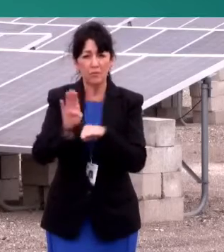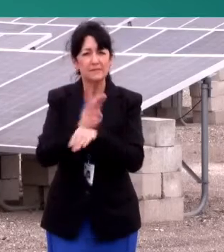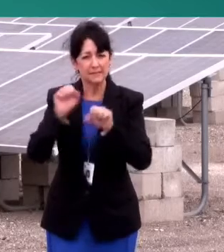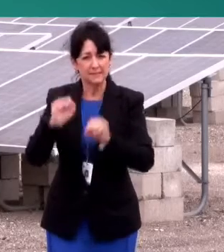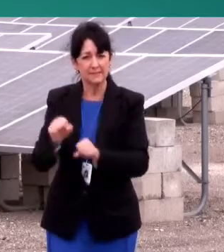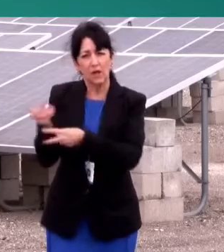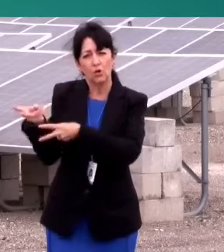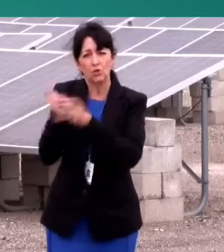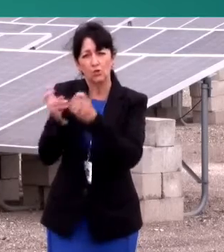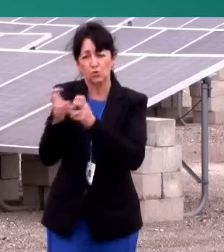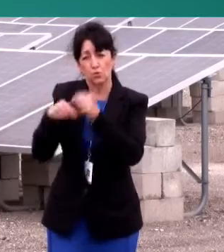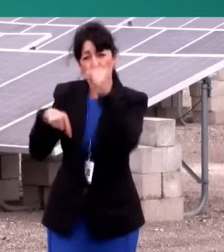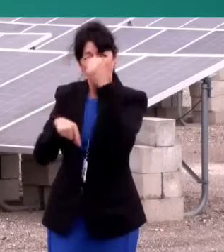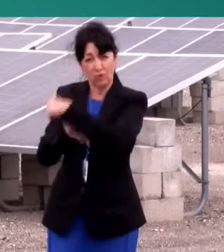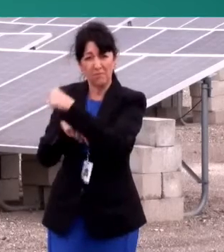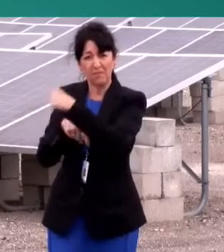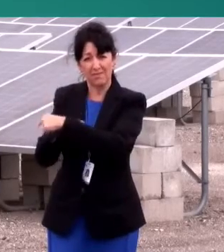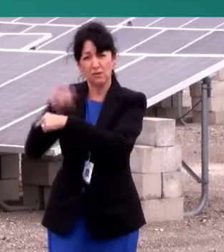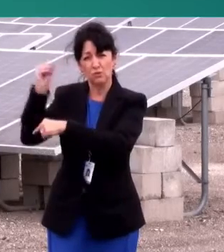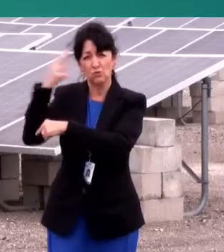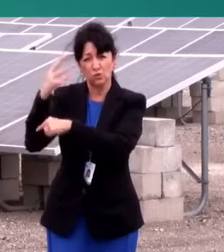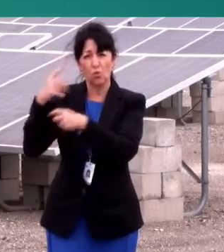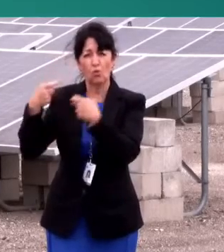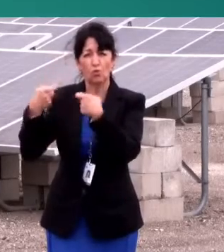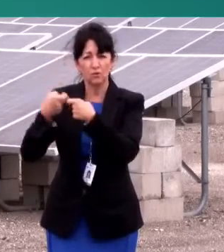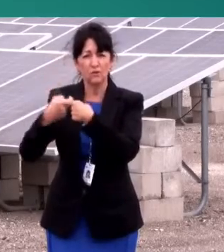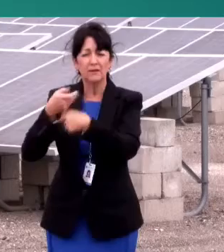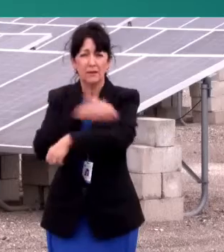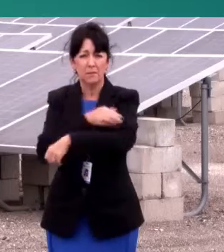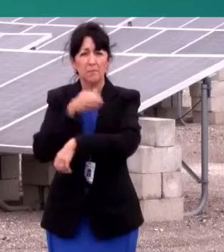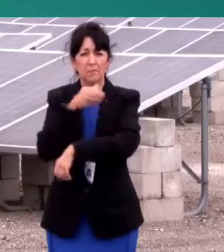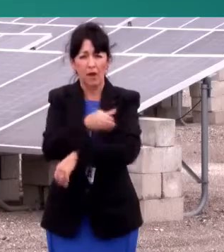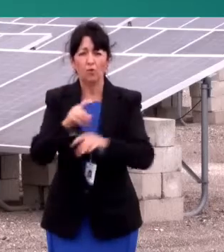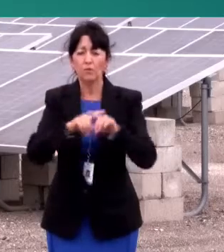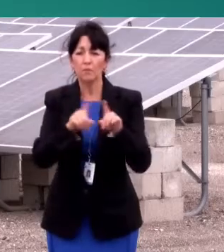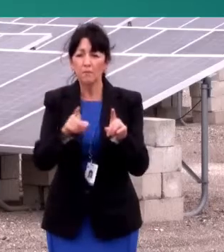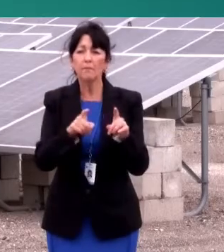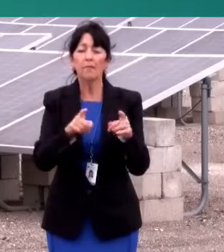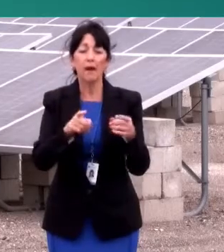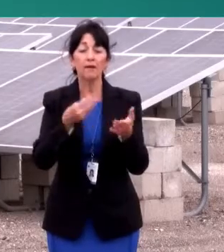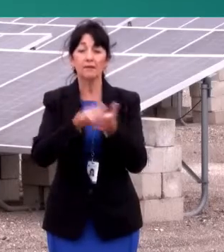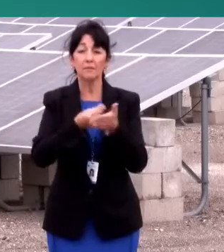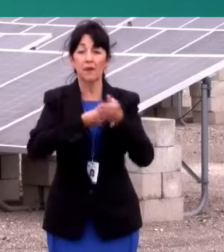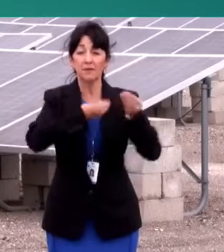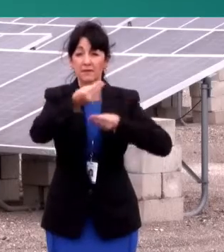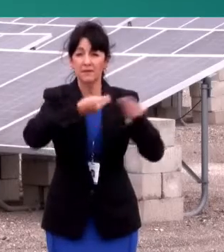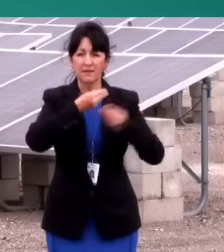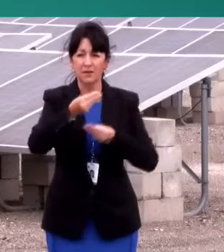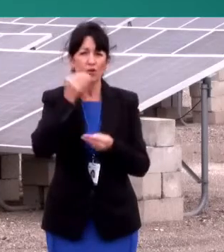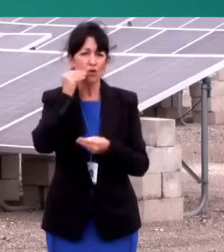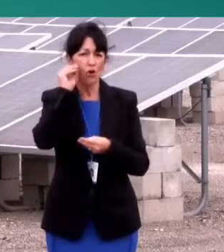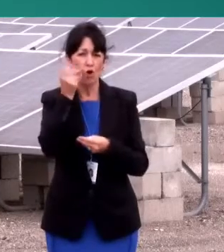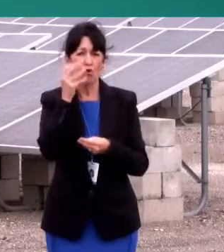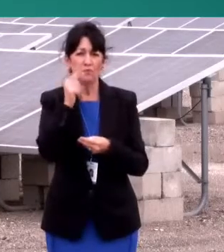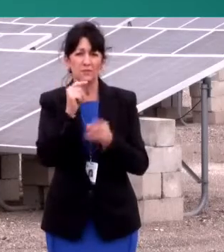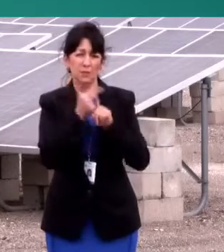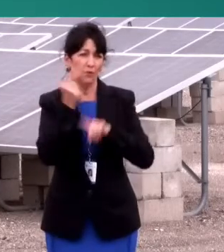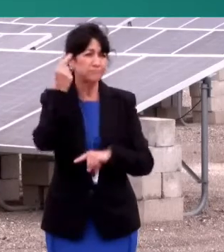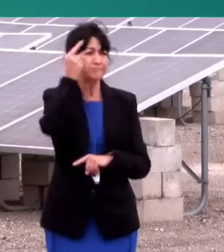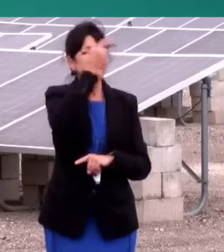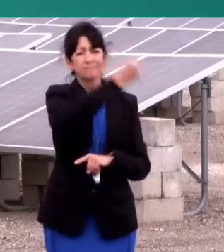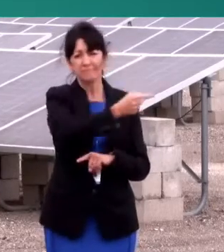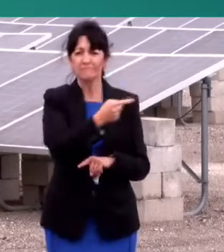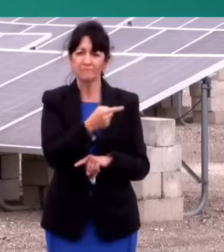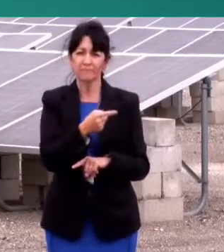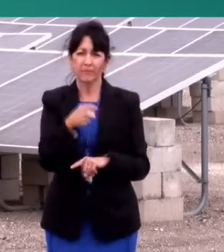solar power from this asset, but the financial transaction is happening with Home Depot miles and miles away, which is really, in practice, how